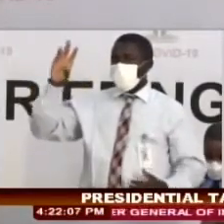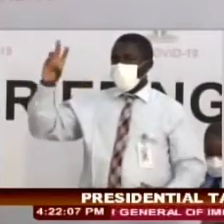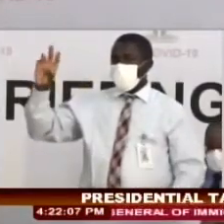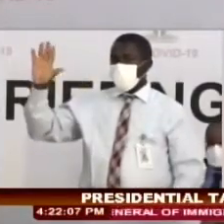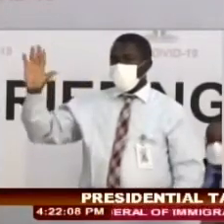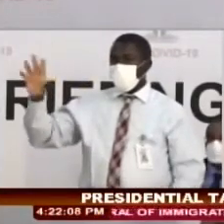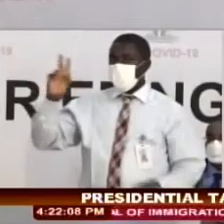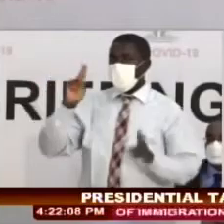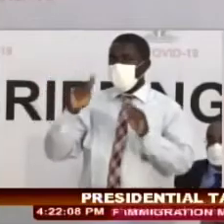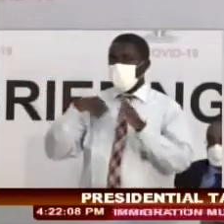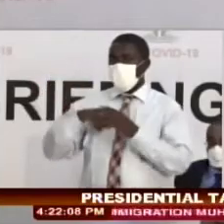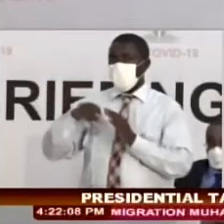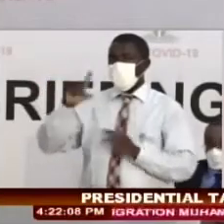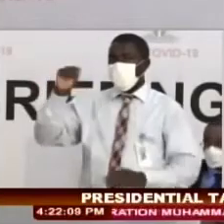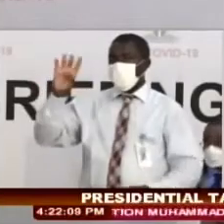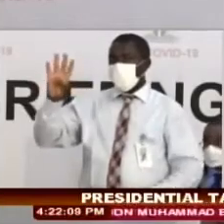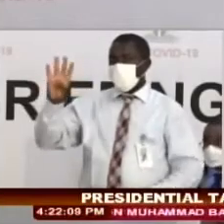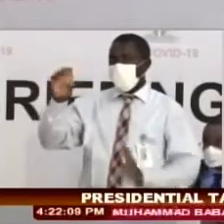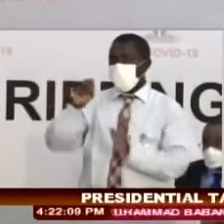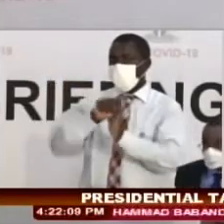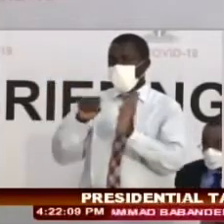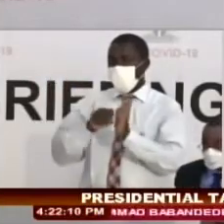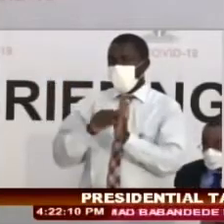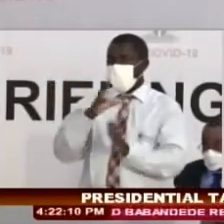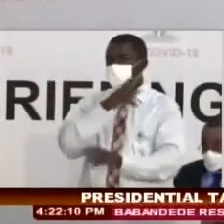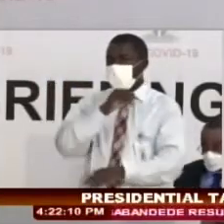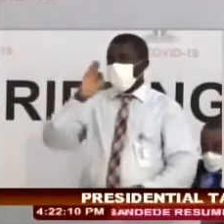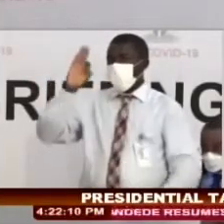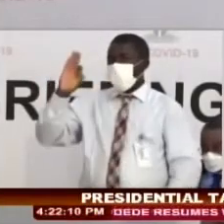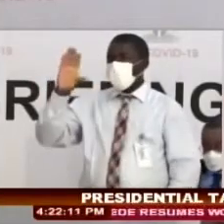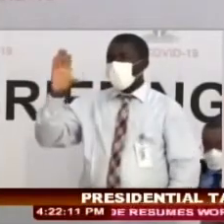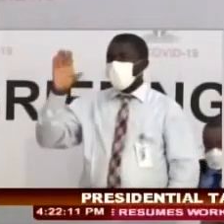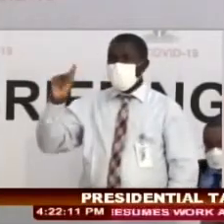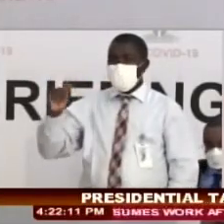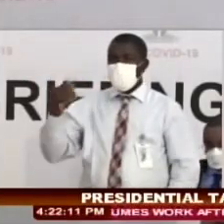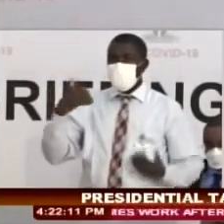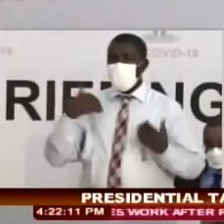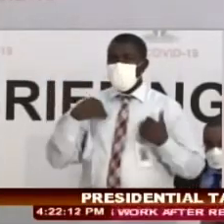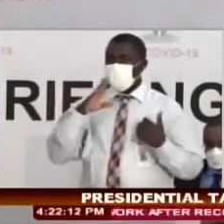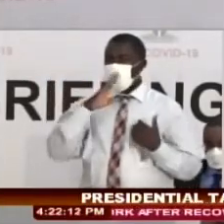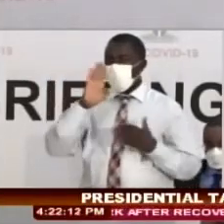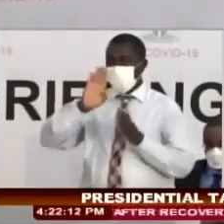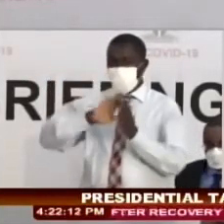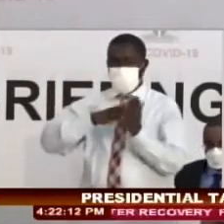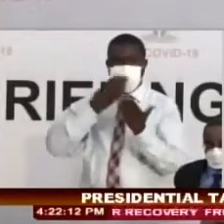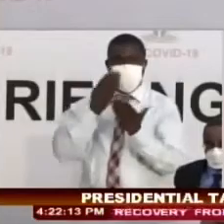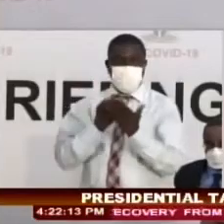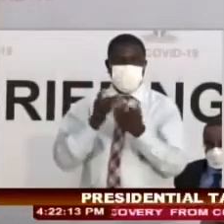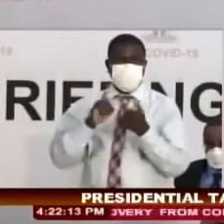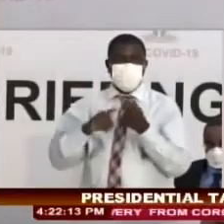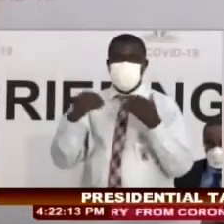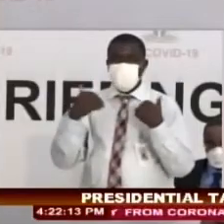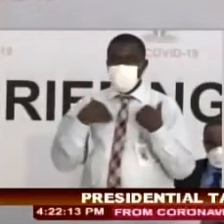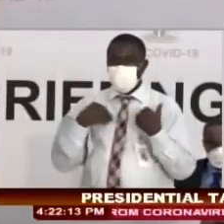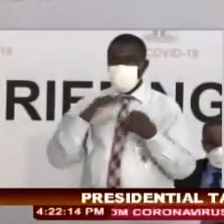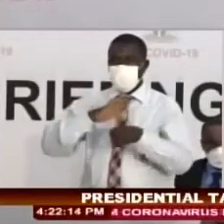states and the Federal Capital Territory have been confirmed to have